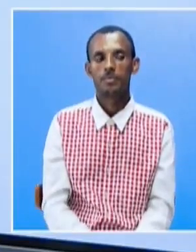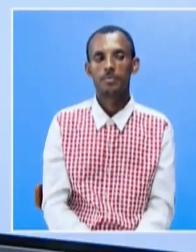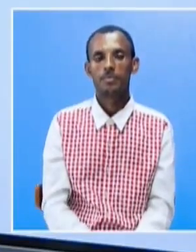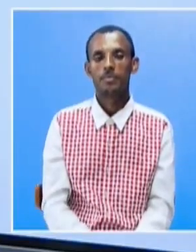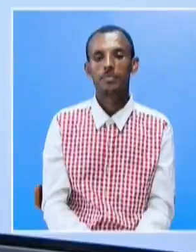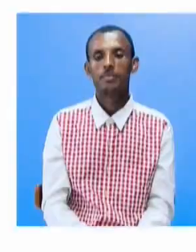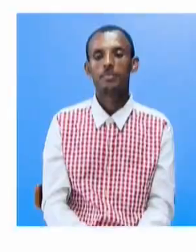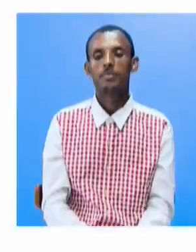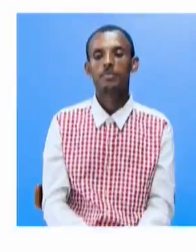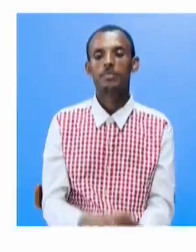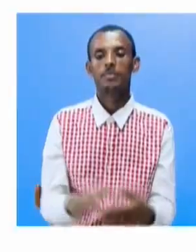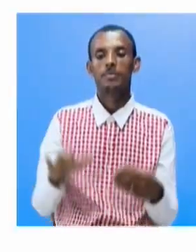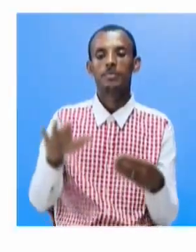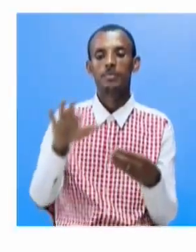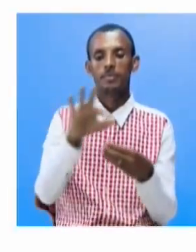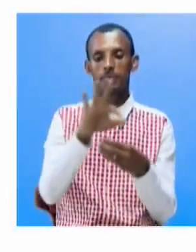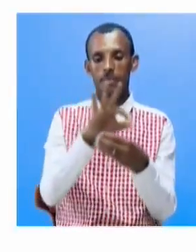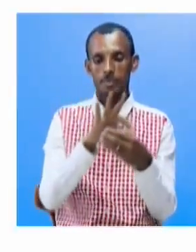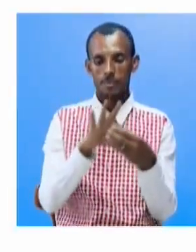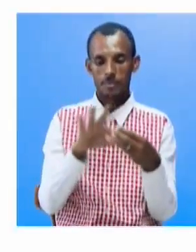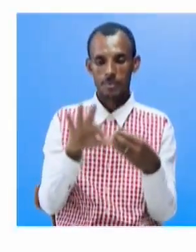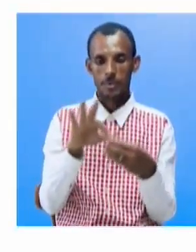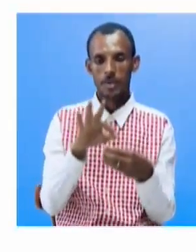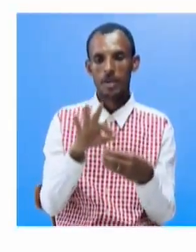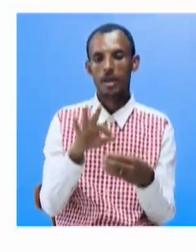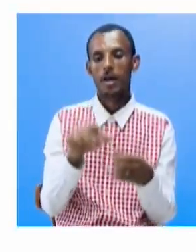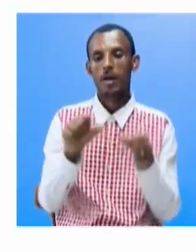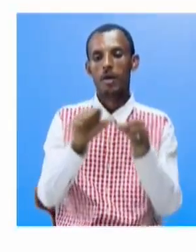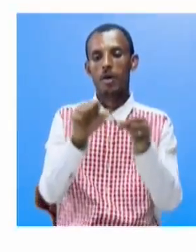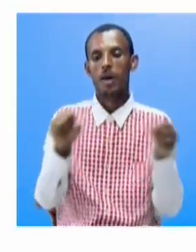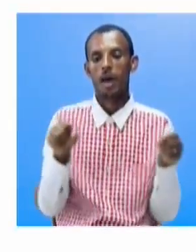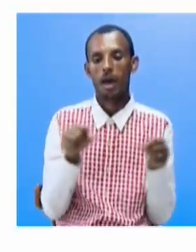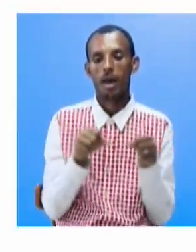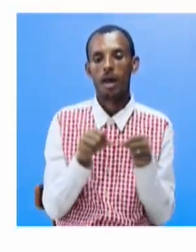Area of a circle.